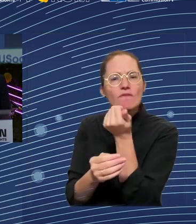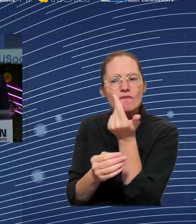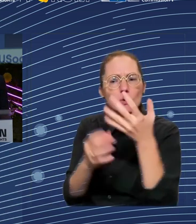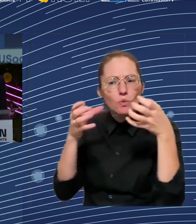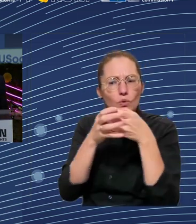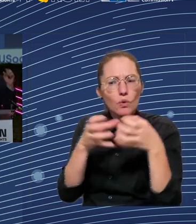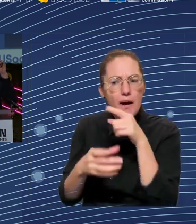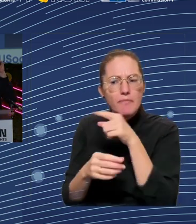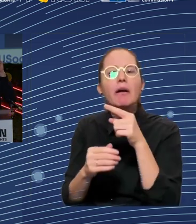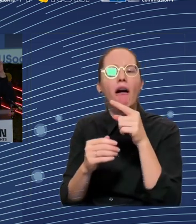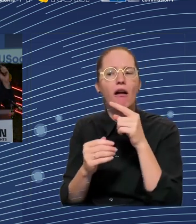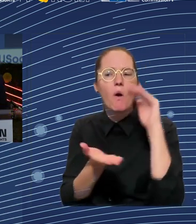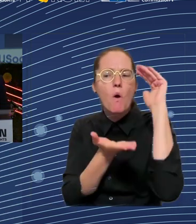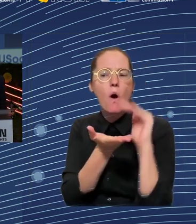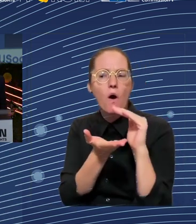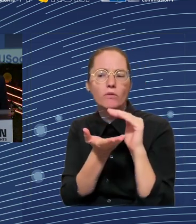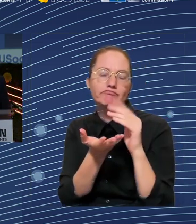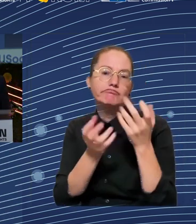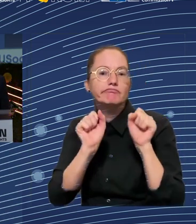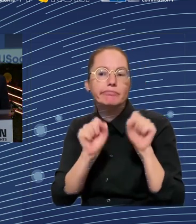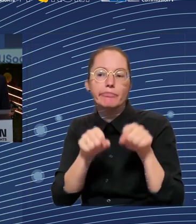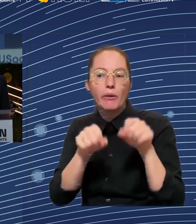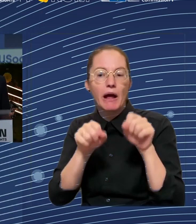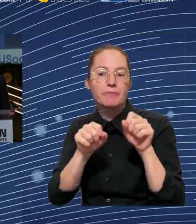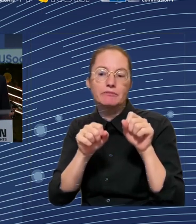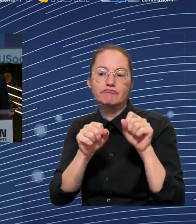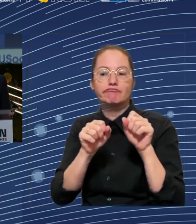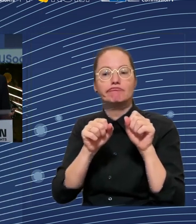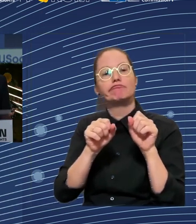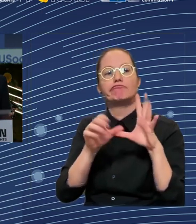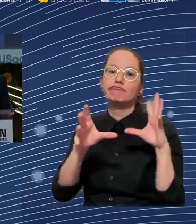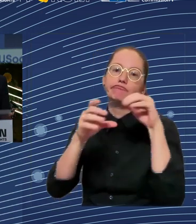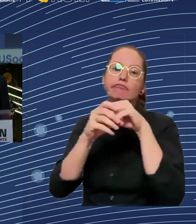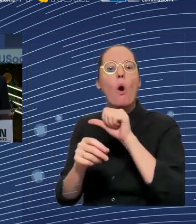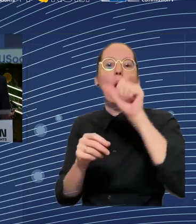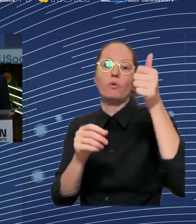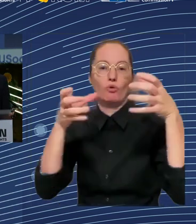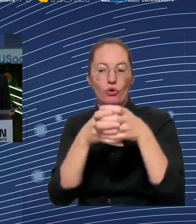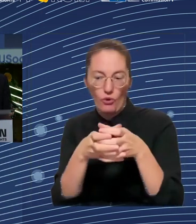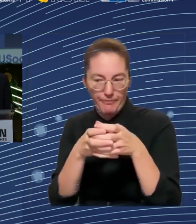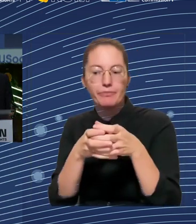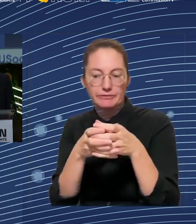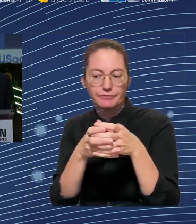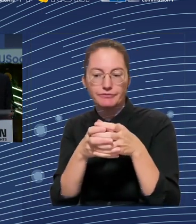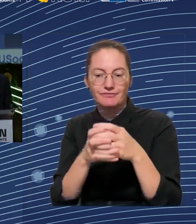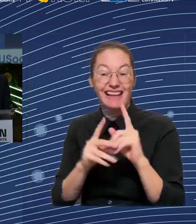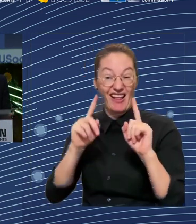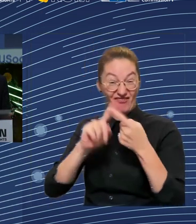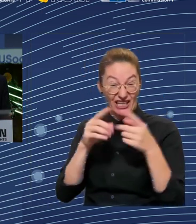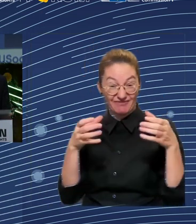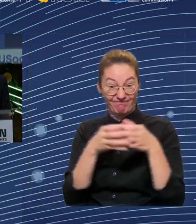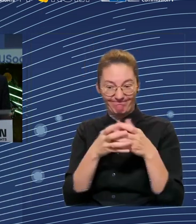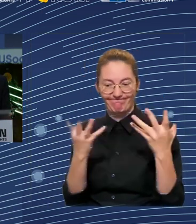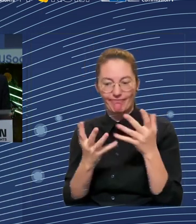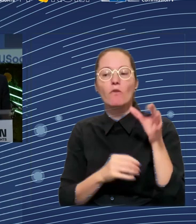than for men to participate in the labor market today in the EU. And this difference grows by further 10 percentage points if you focus